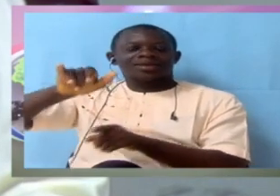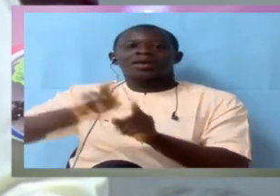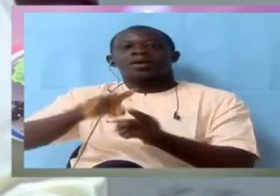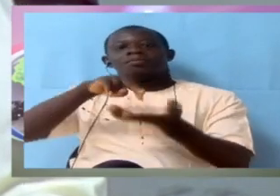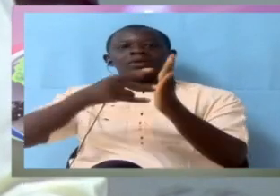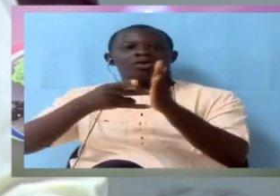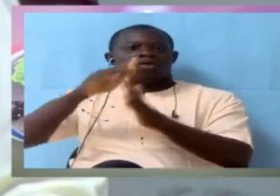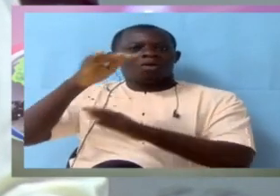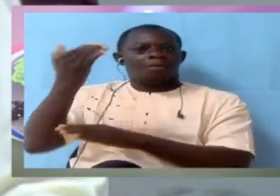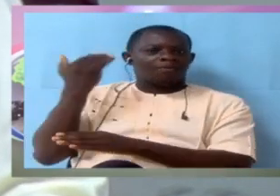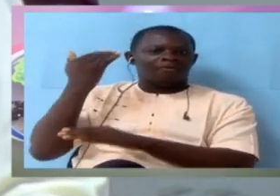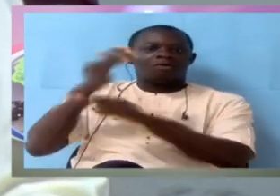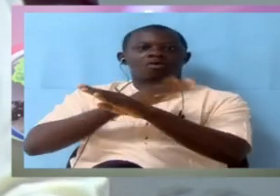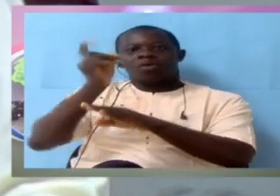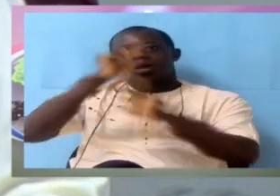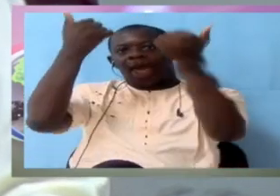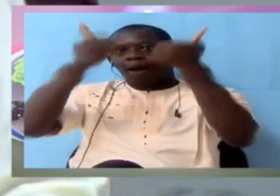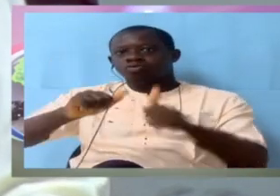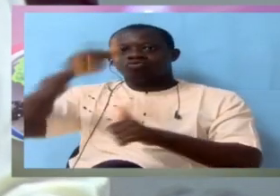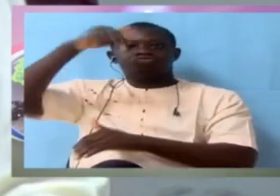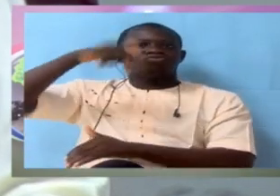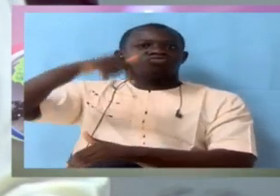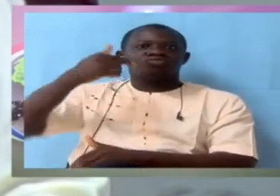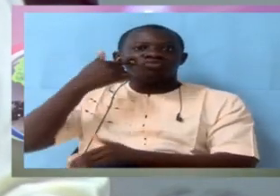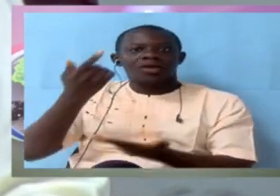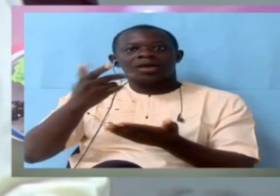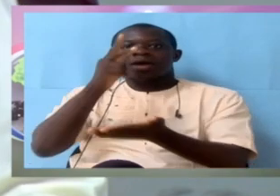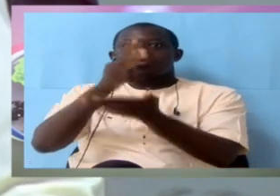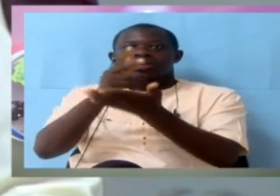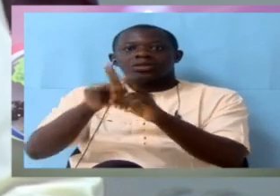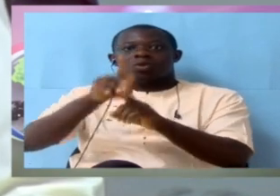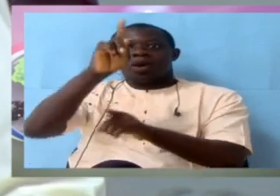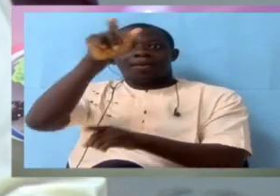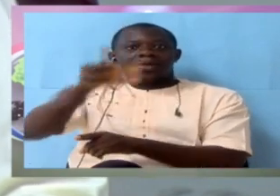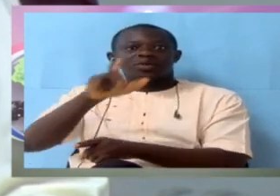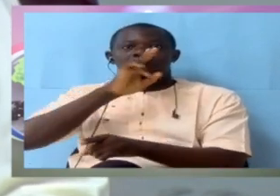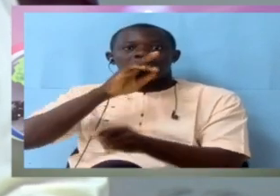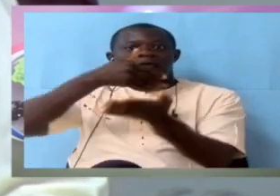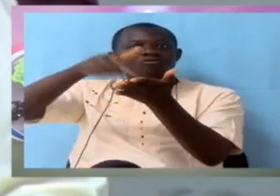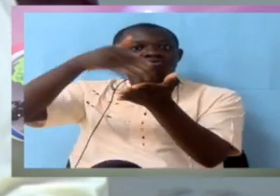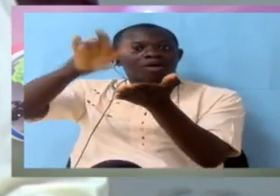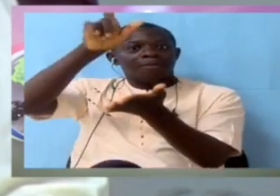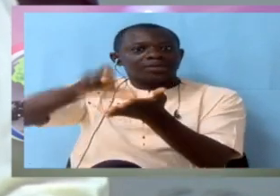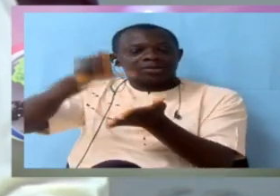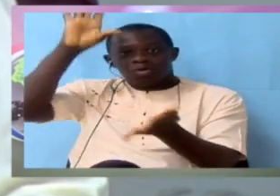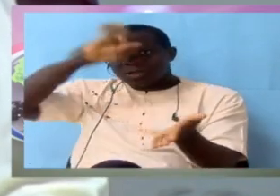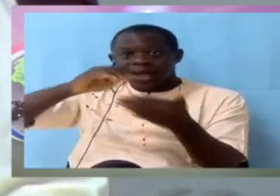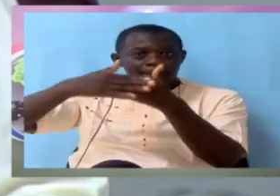Today again we are witnessing the burial of one of the greatest Gambian legends in football, Alhaji Biri Biri